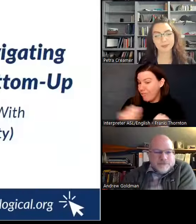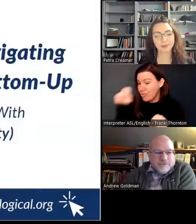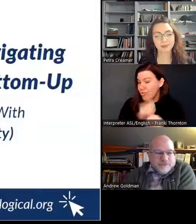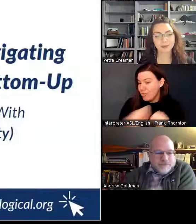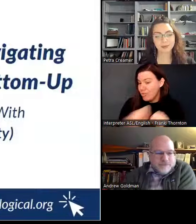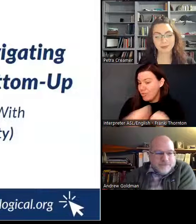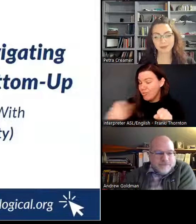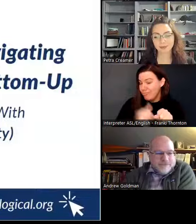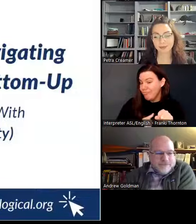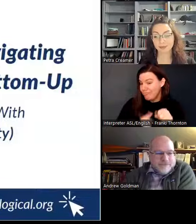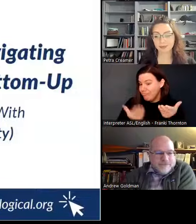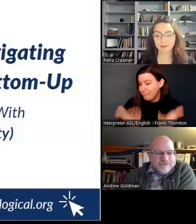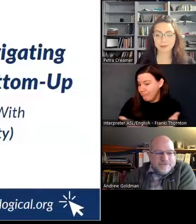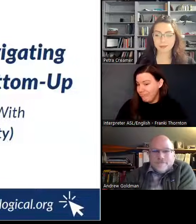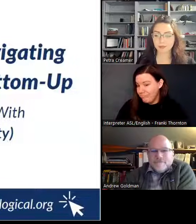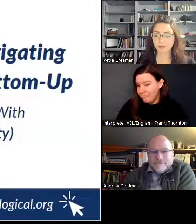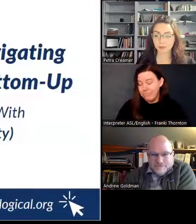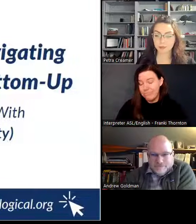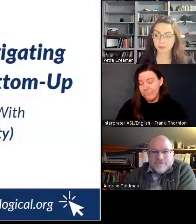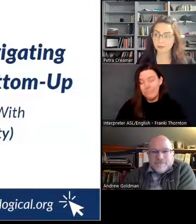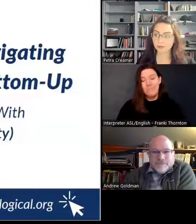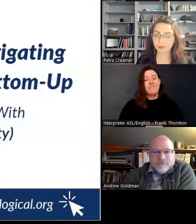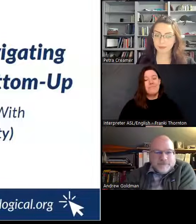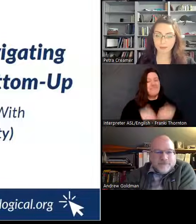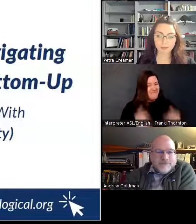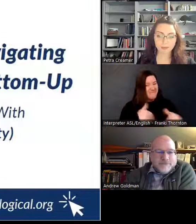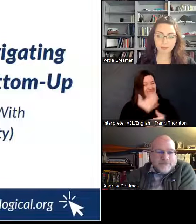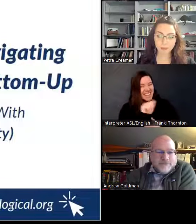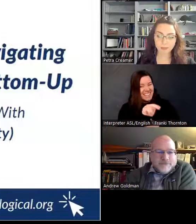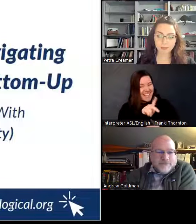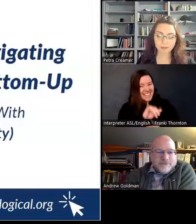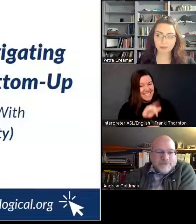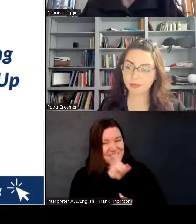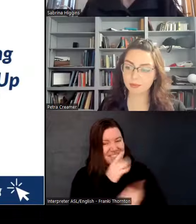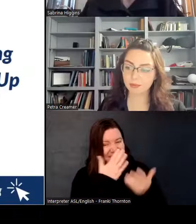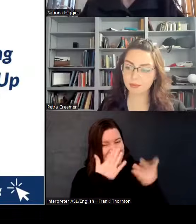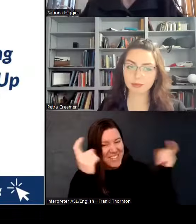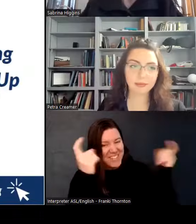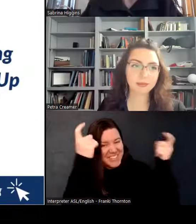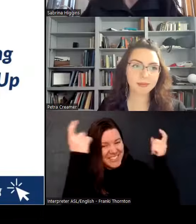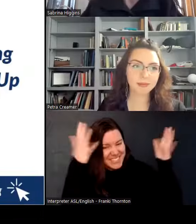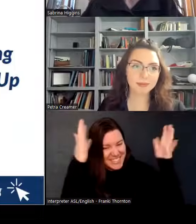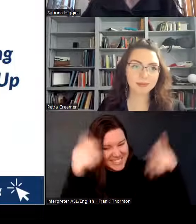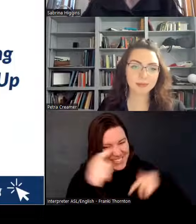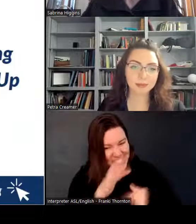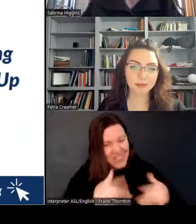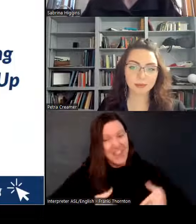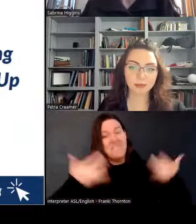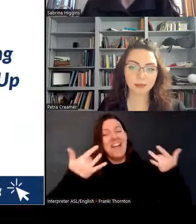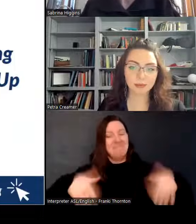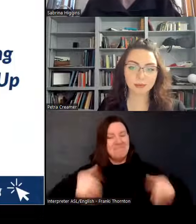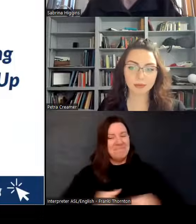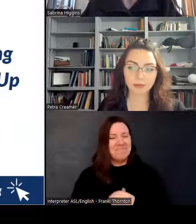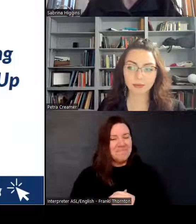Thanks so much, Andy, and congratulations on a really successful event. Now, before I introduce today's speaker, I would like to note that today's lecture